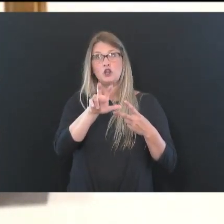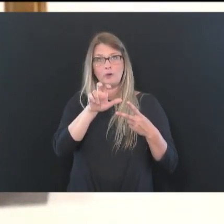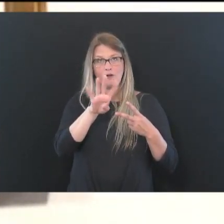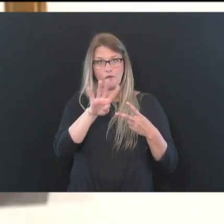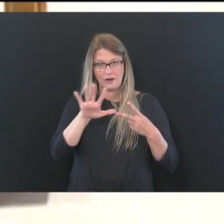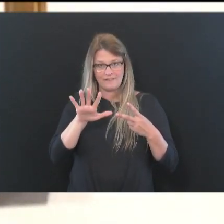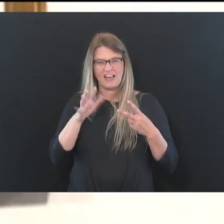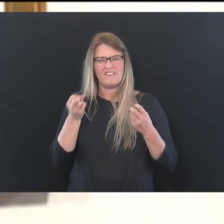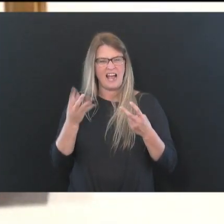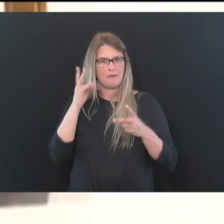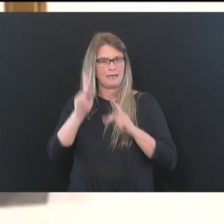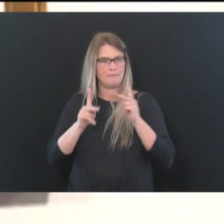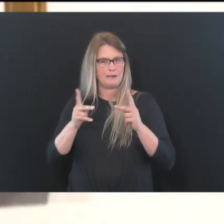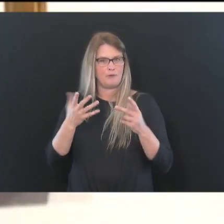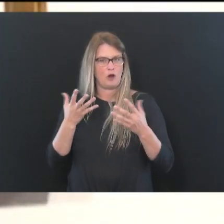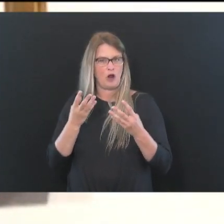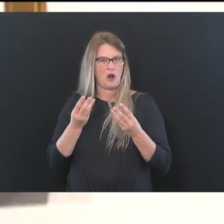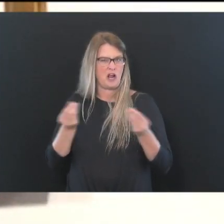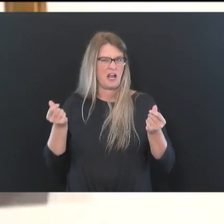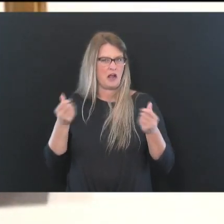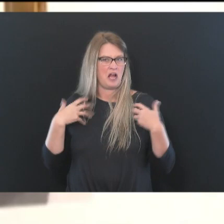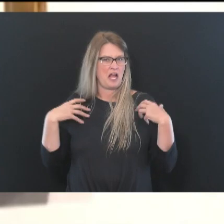recovered?